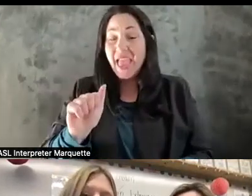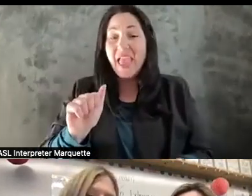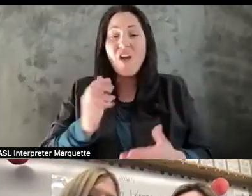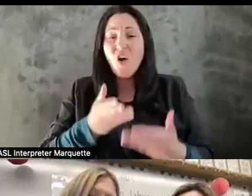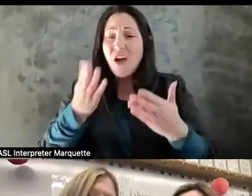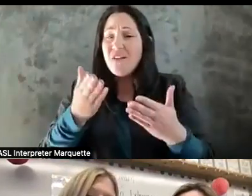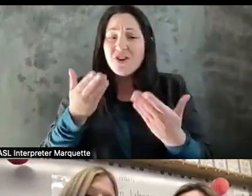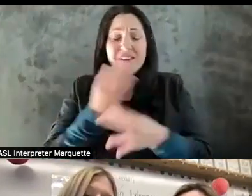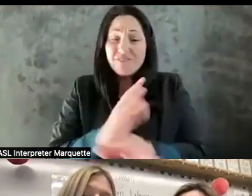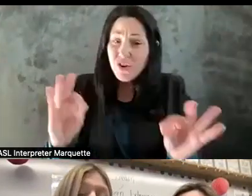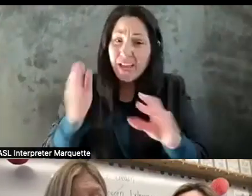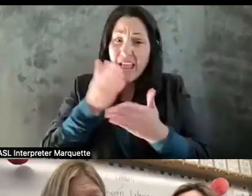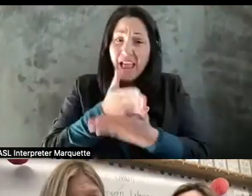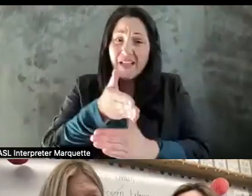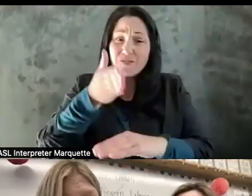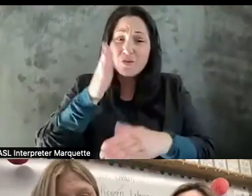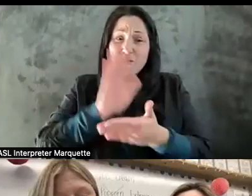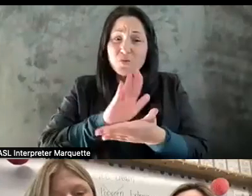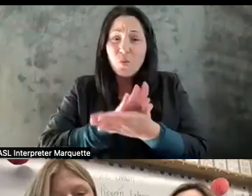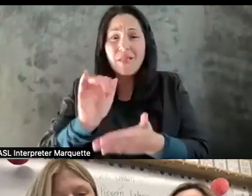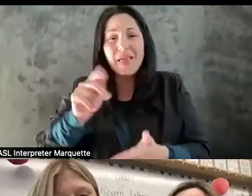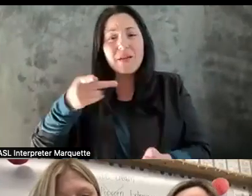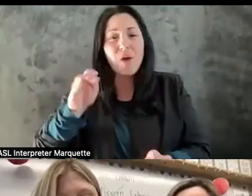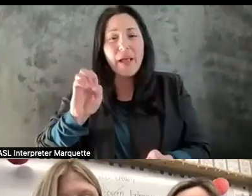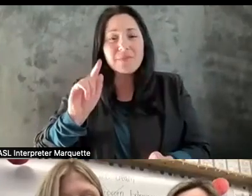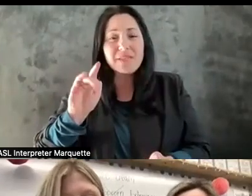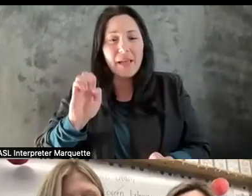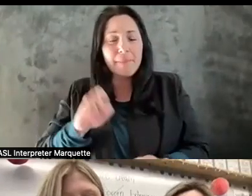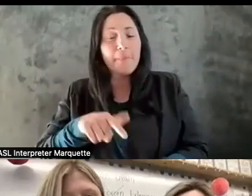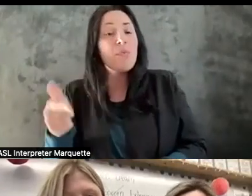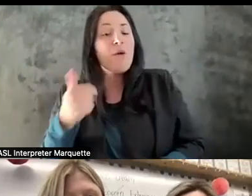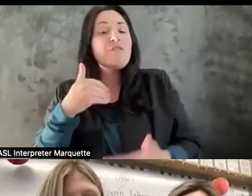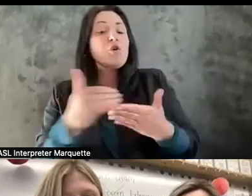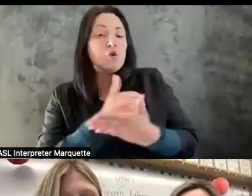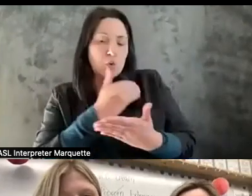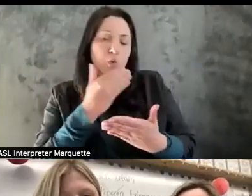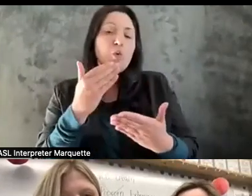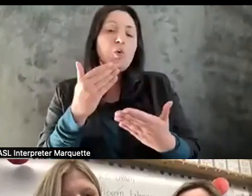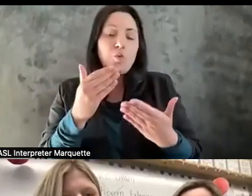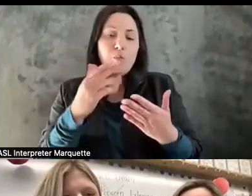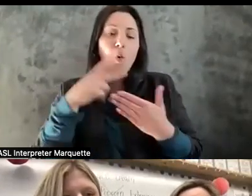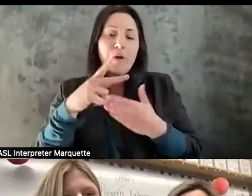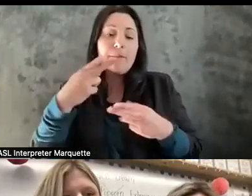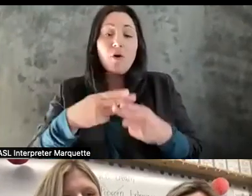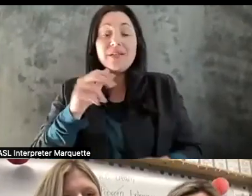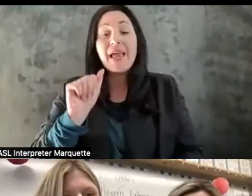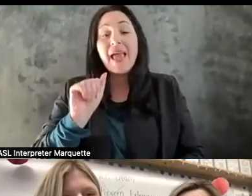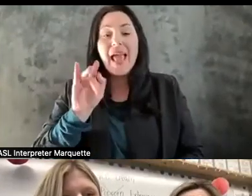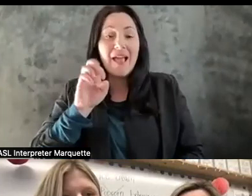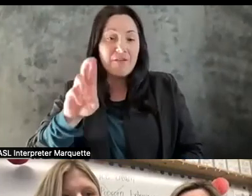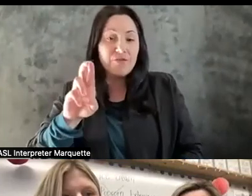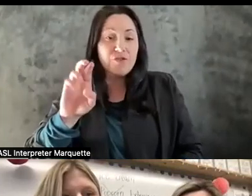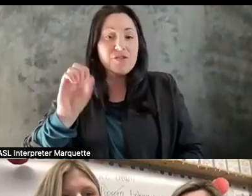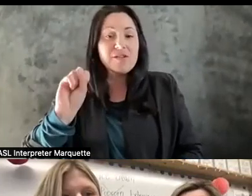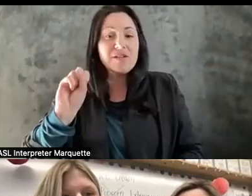free after-school programs such as Prime Time? So we do have a new program called Afterstein, and students who qualify